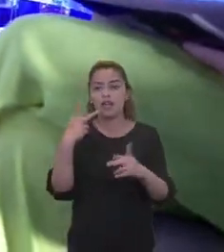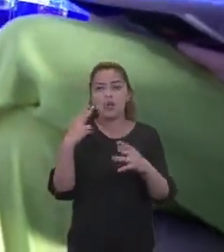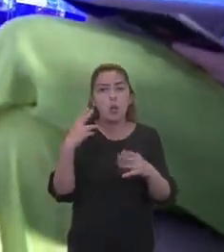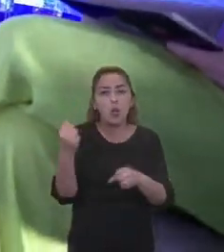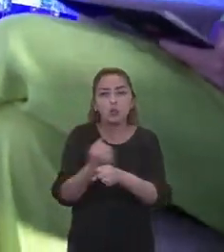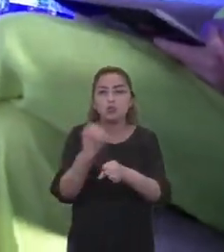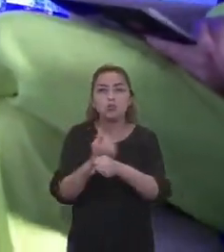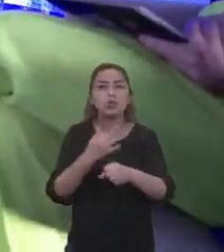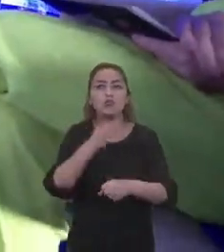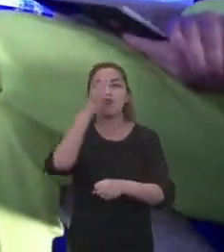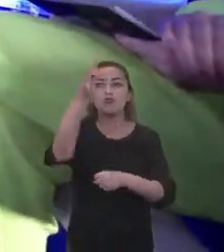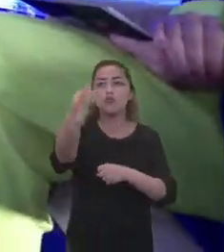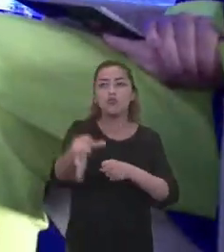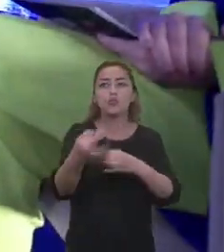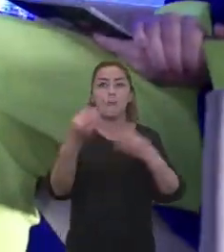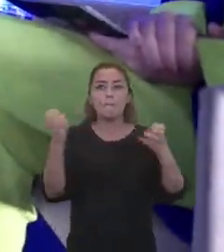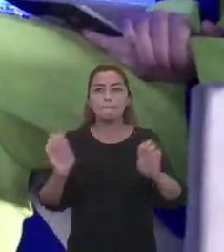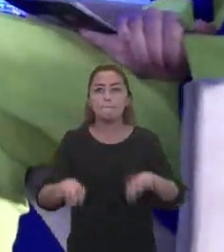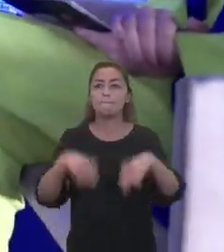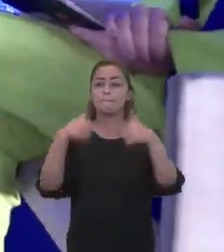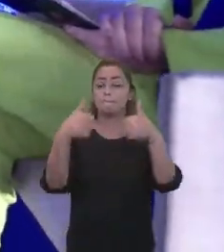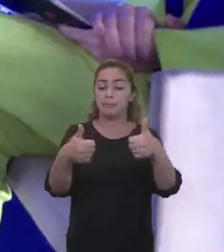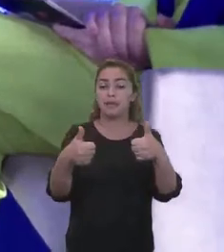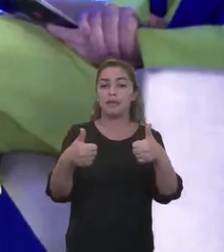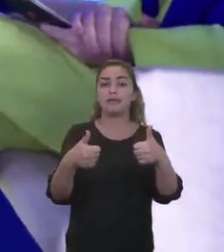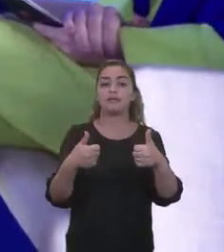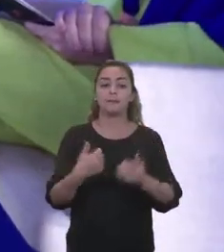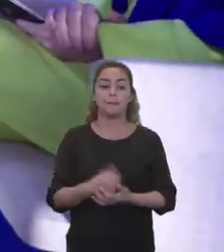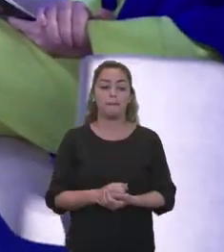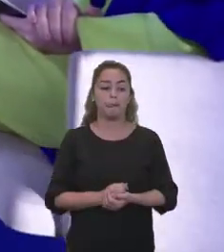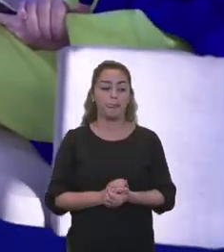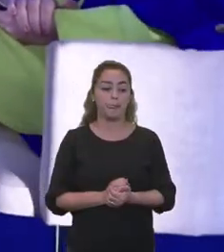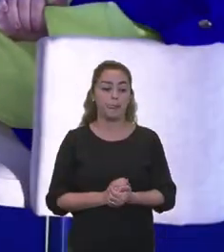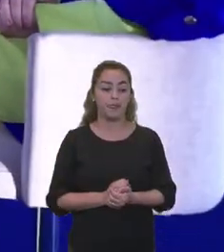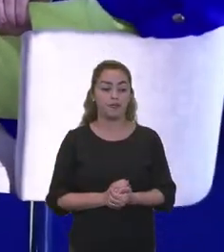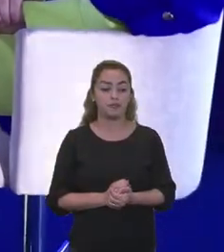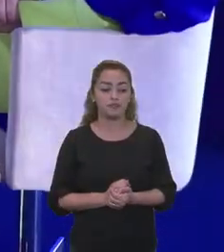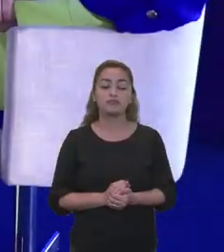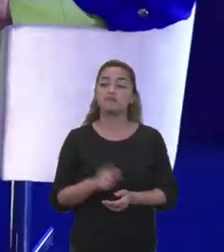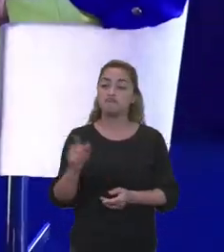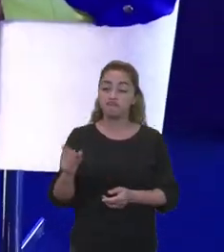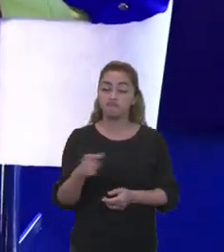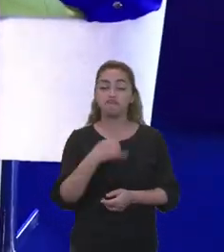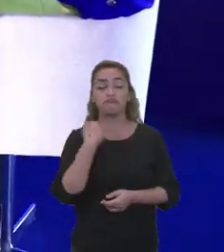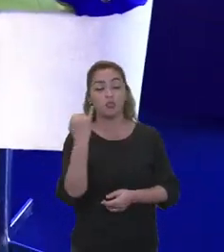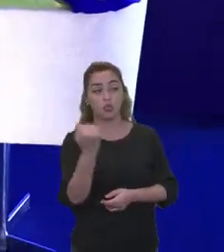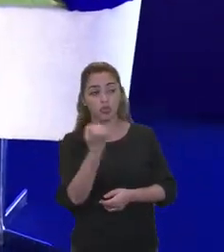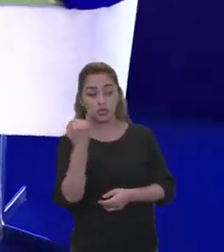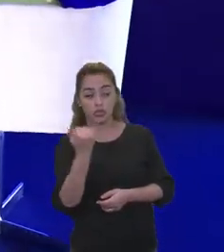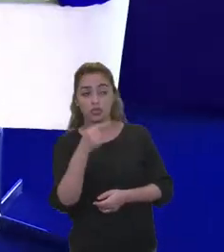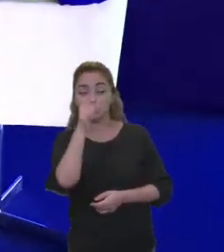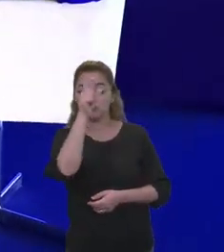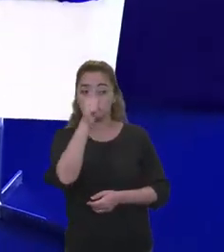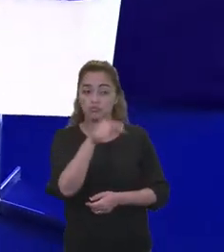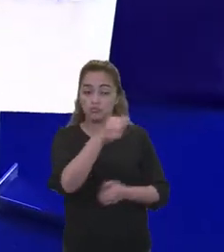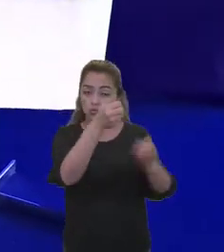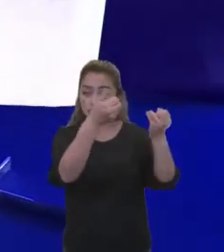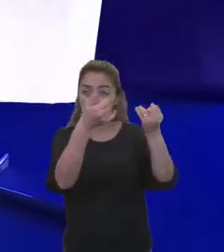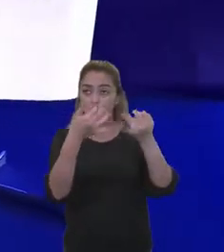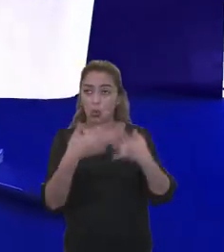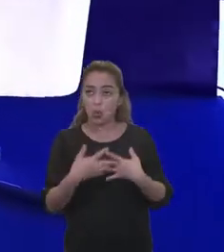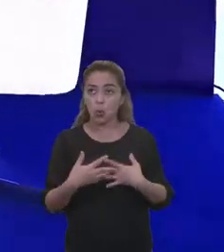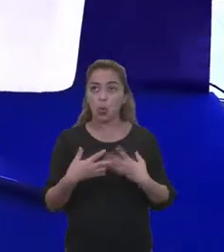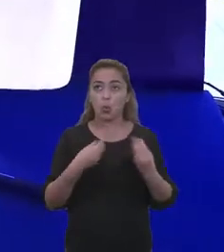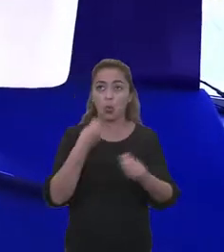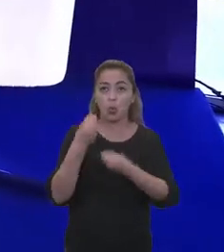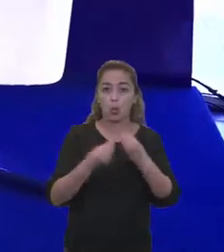now. Future is here. We need to invest more and more in this area. Wow, it's important that you mention the soft